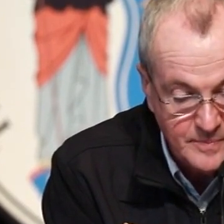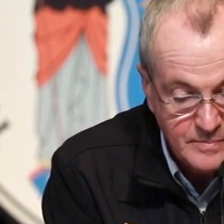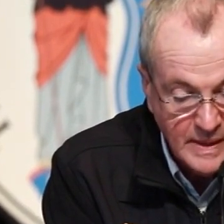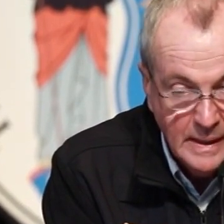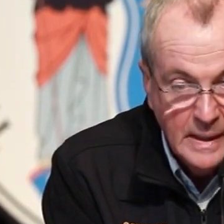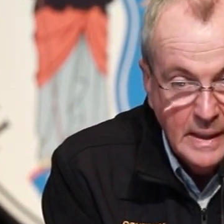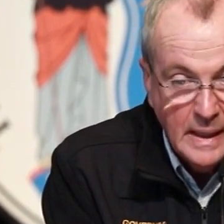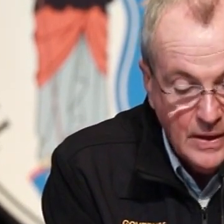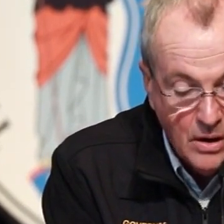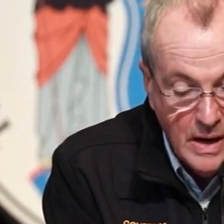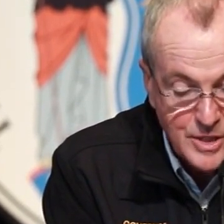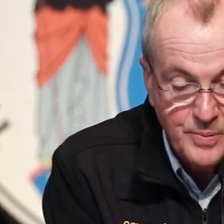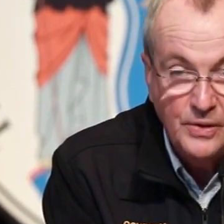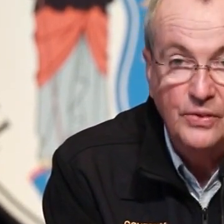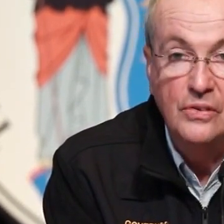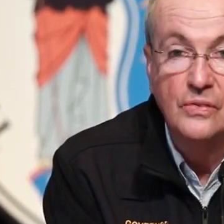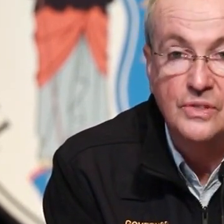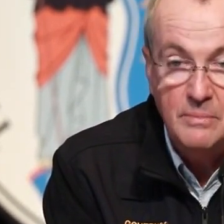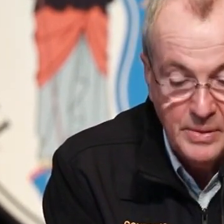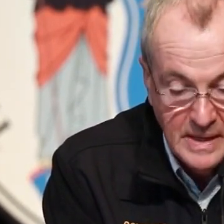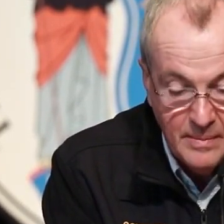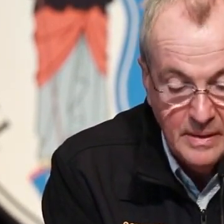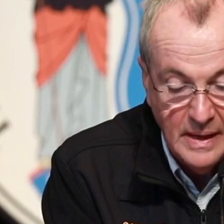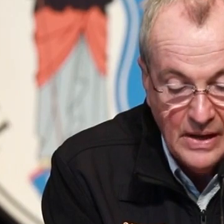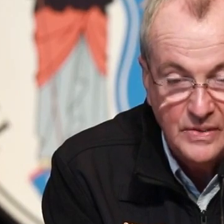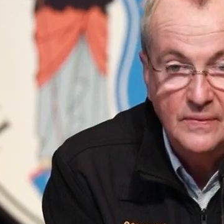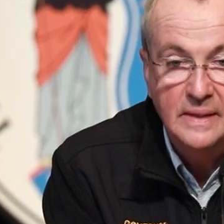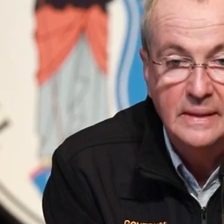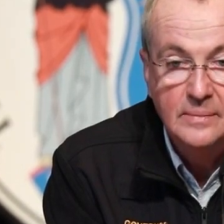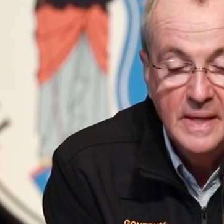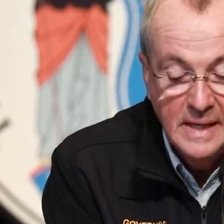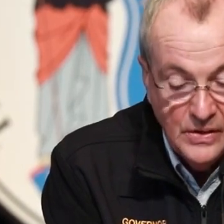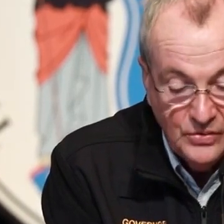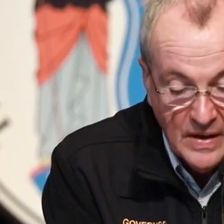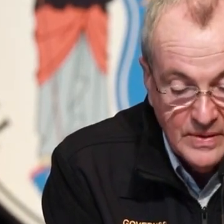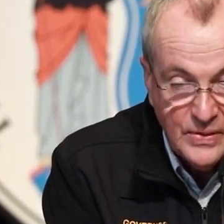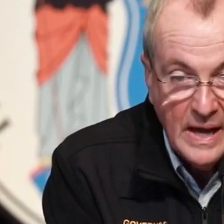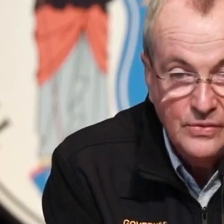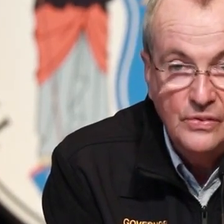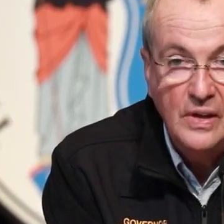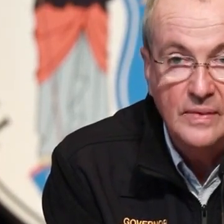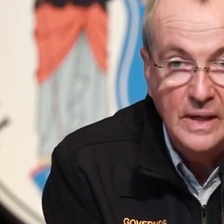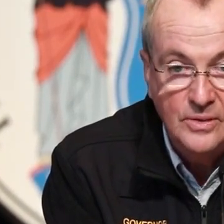81,420. In our hospitals, as of 10 p.m. last evening,